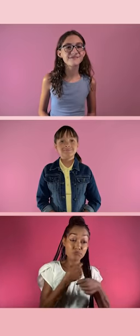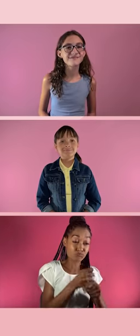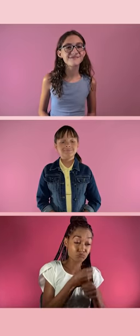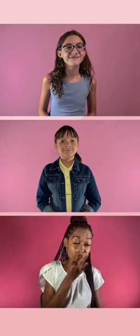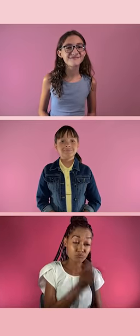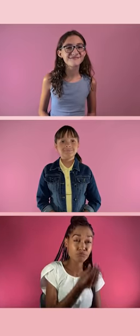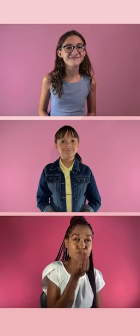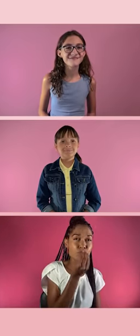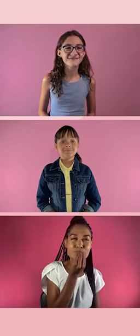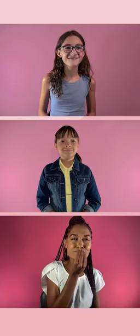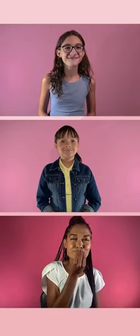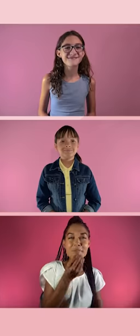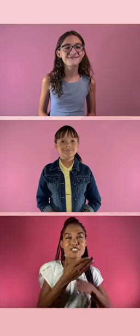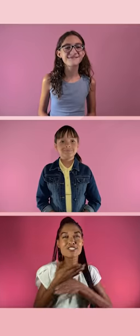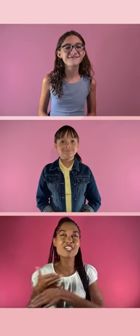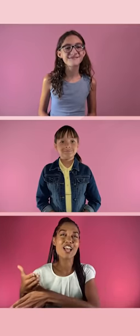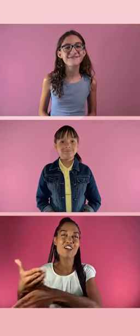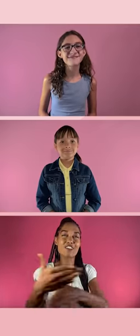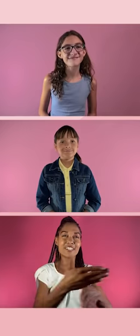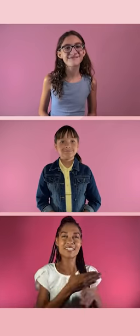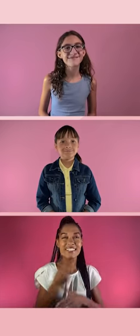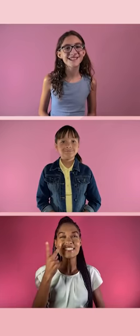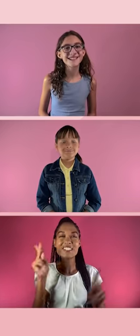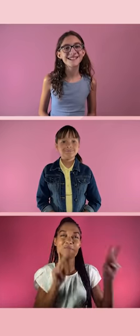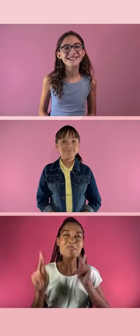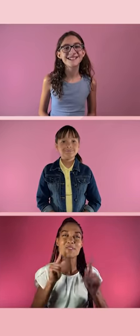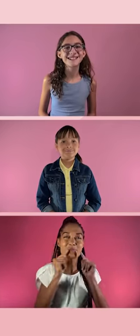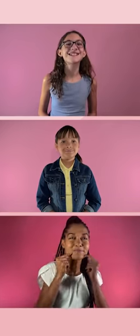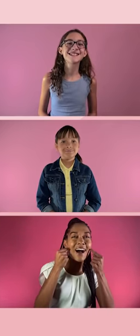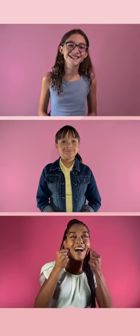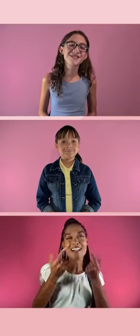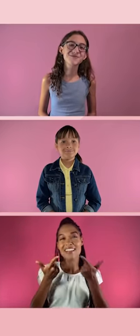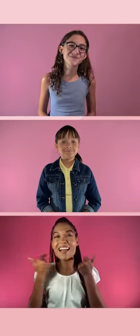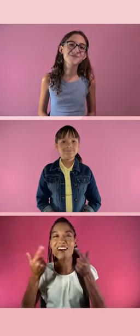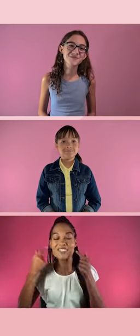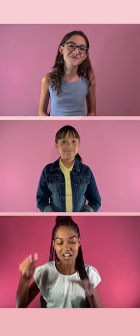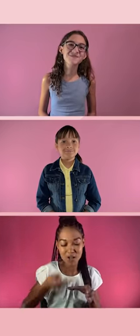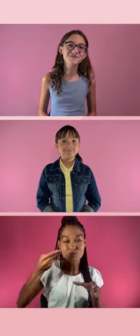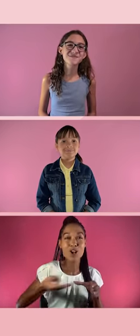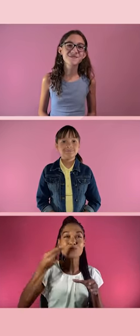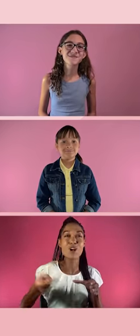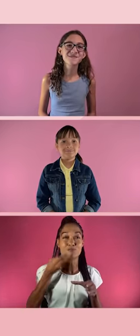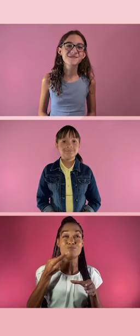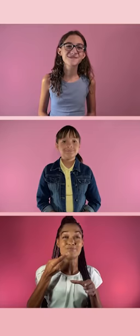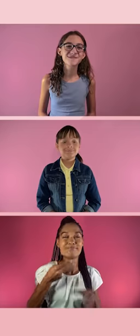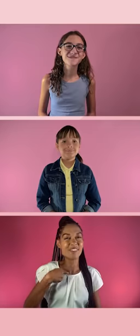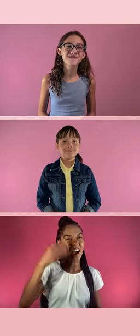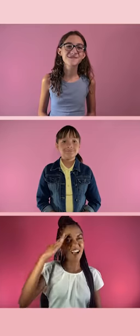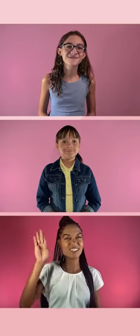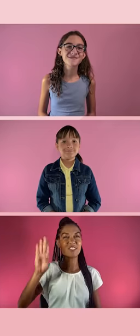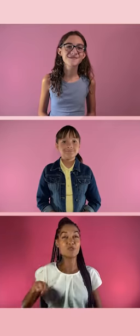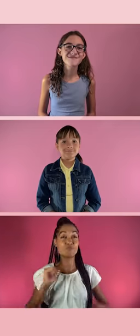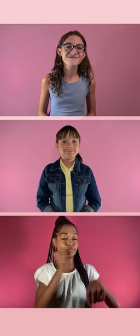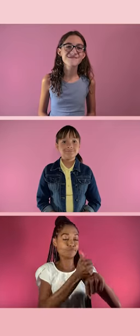just about making a great meal. It was about sharing it and seeing everybody smiling and laughing over a bowl of gumbo. That's